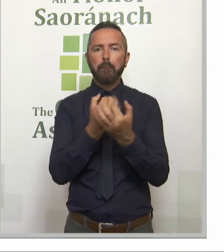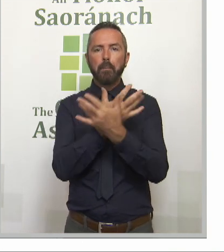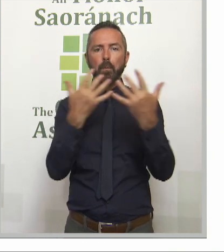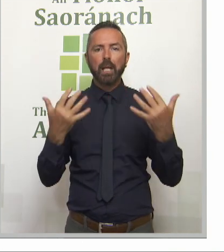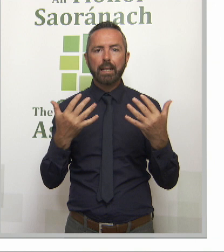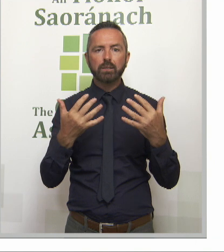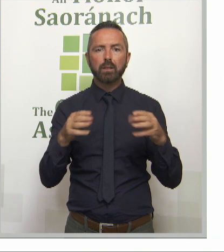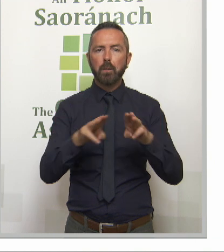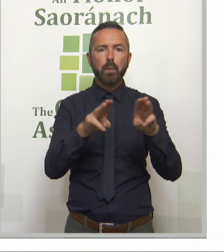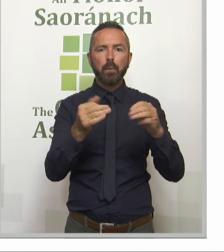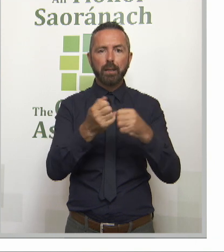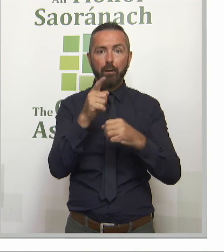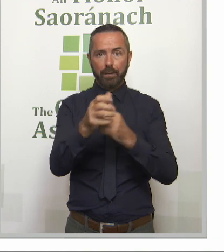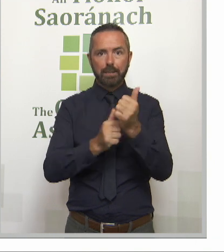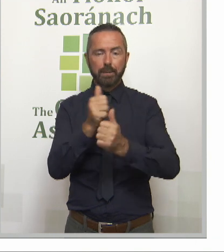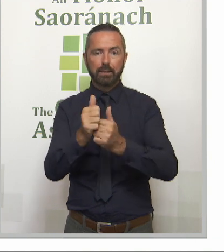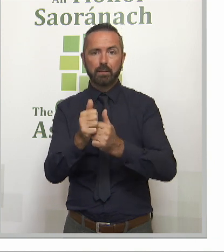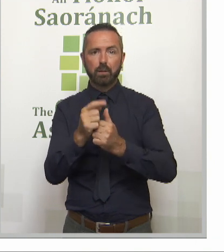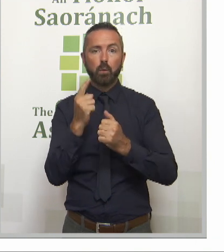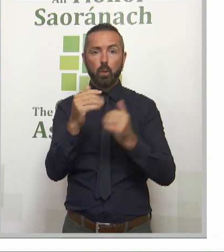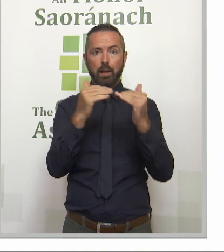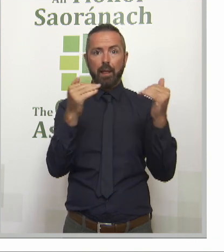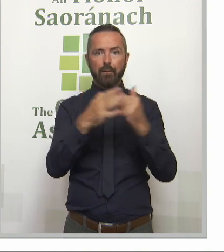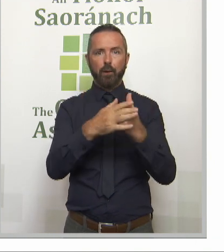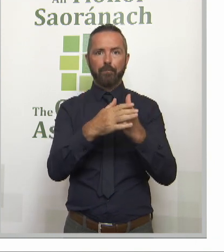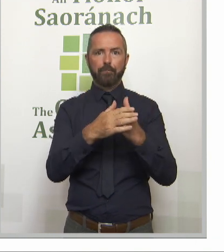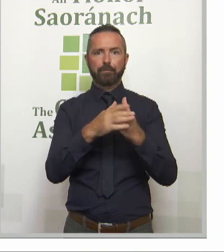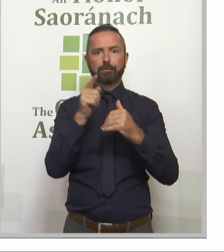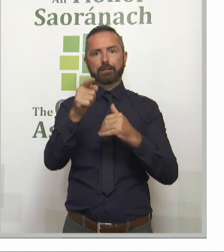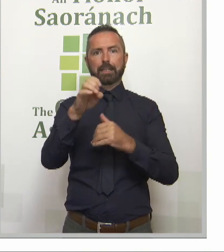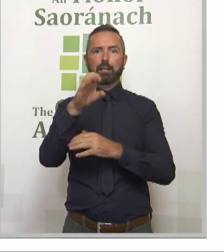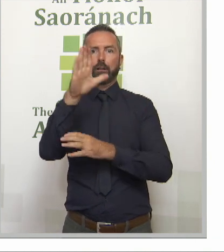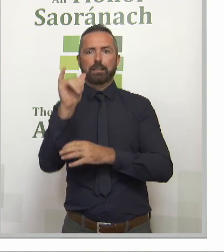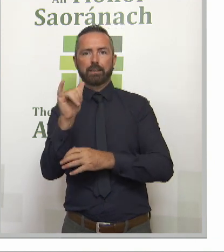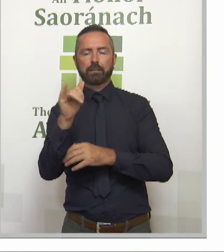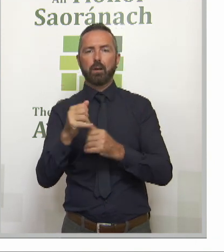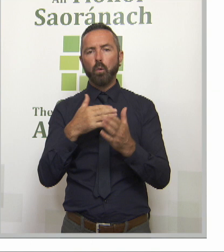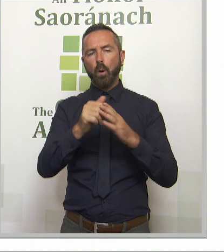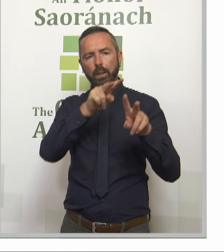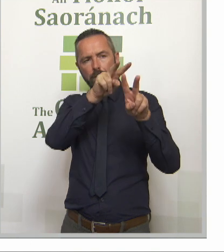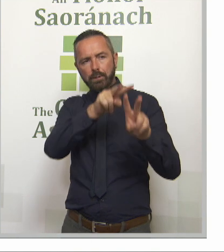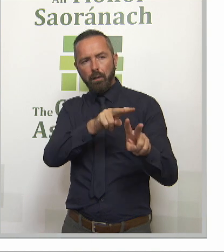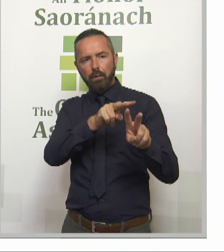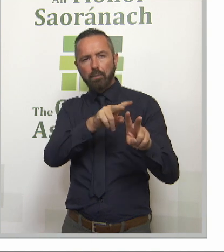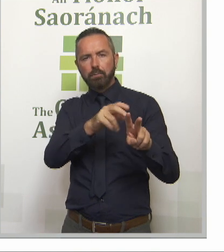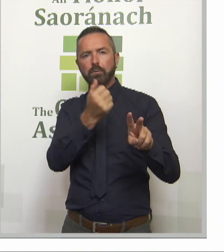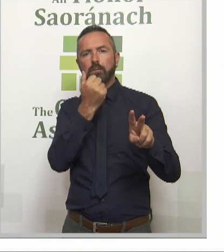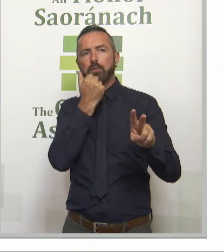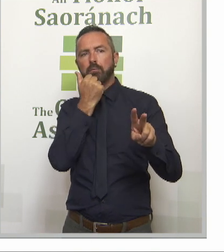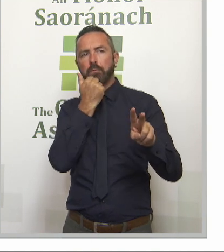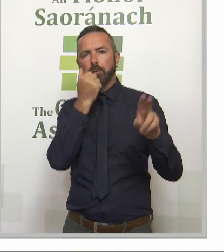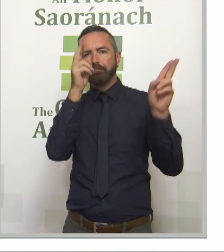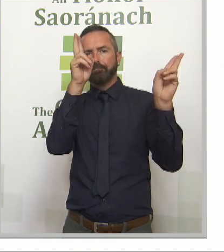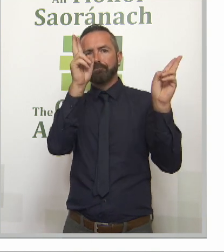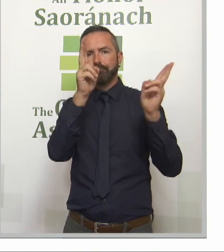one kind of level of organization in ecology. And we're observing, what we're observing is a reduction in the total